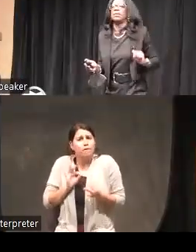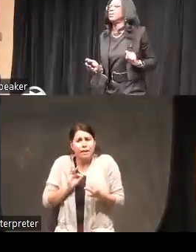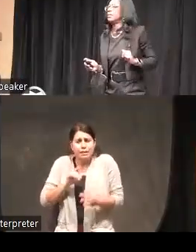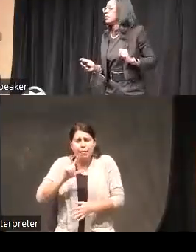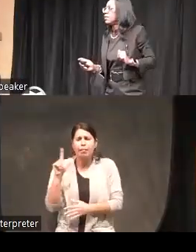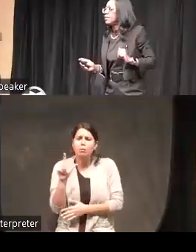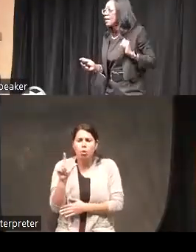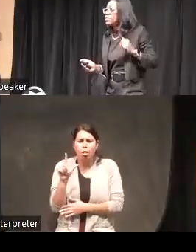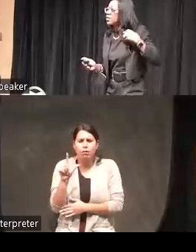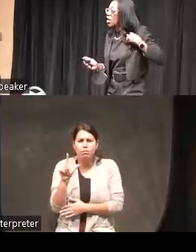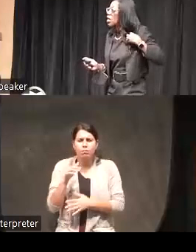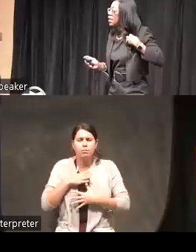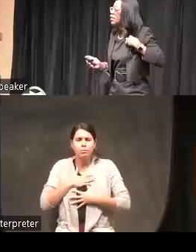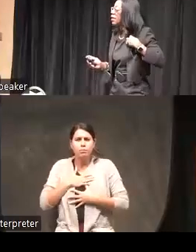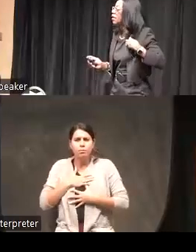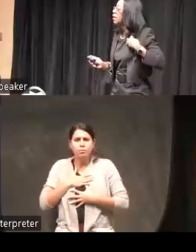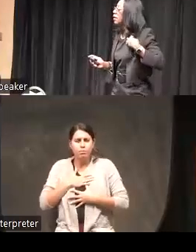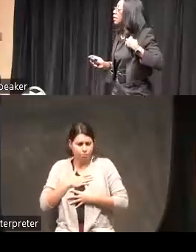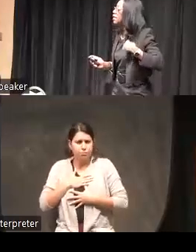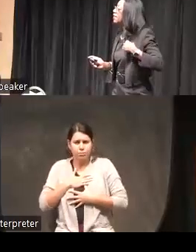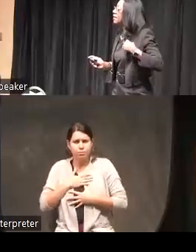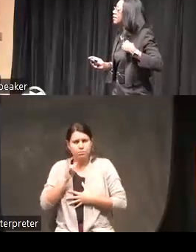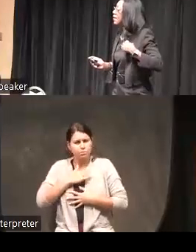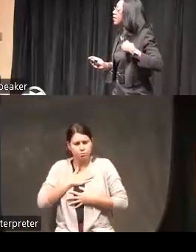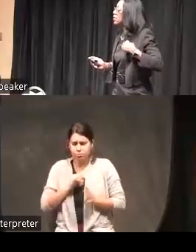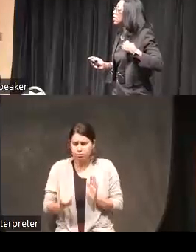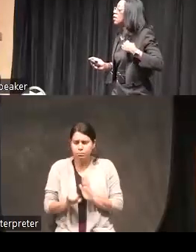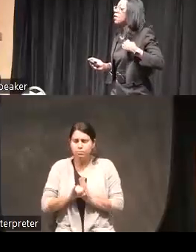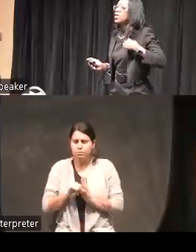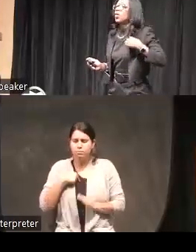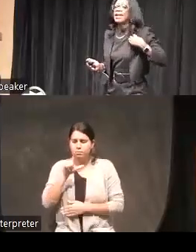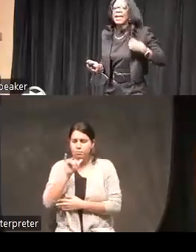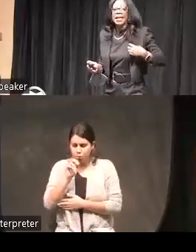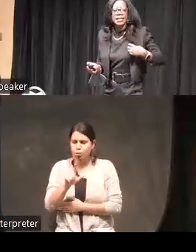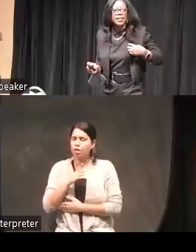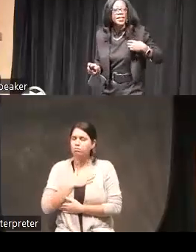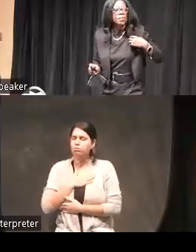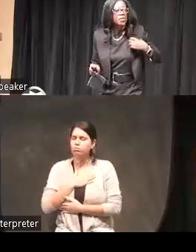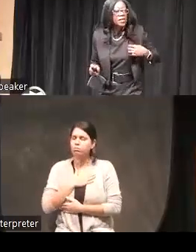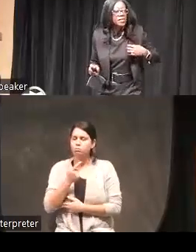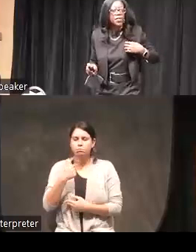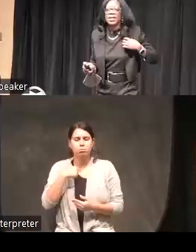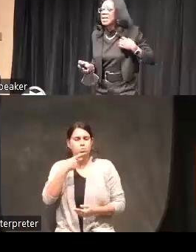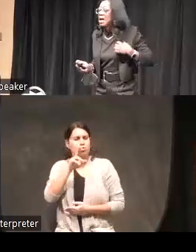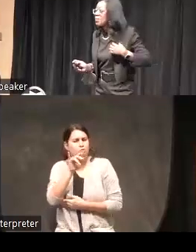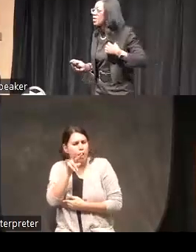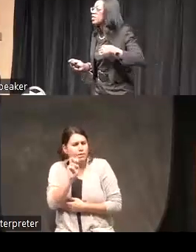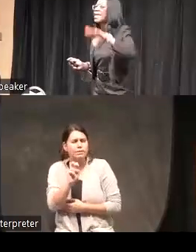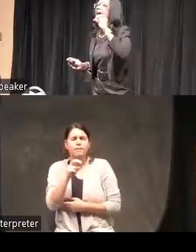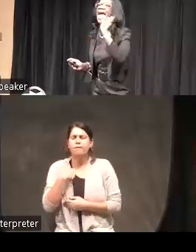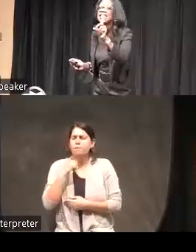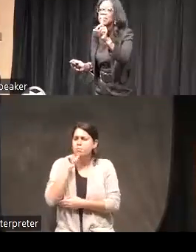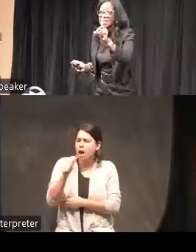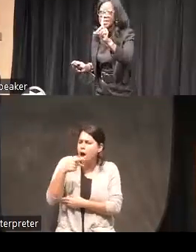liberal. That's your card-carrying self-identification. You are egalitarian, you are progressive, you are